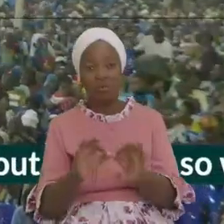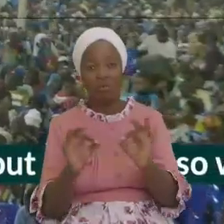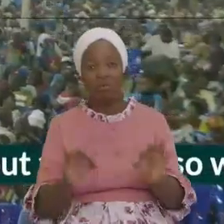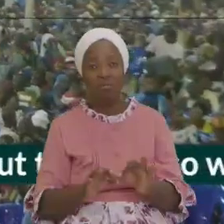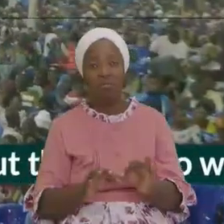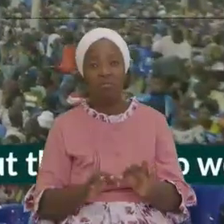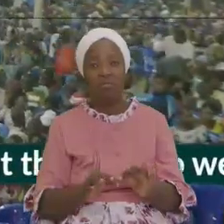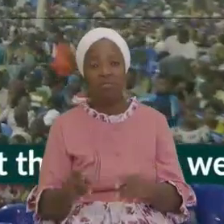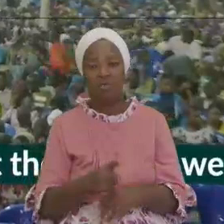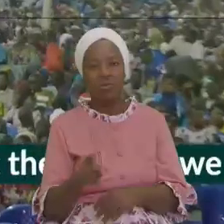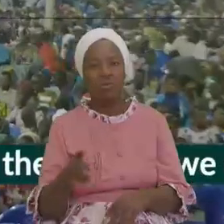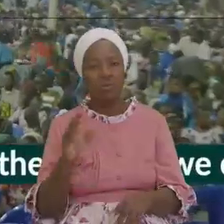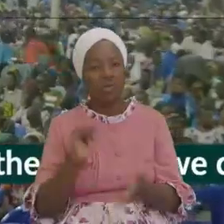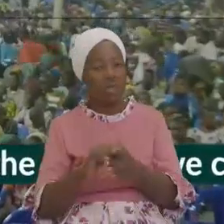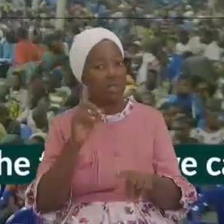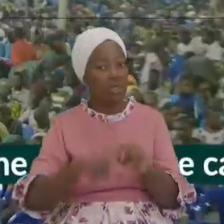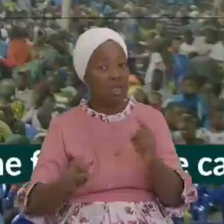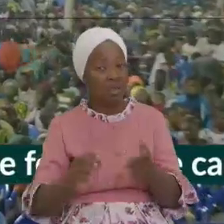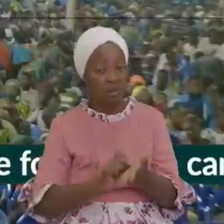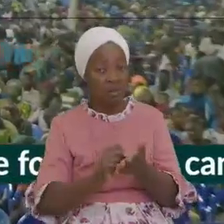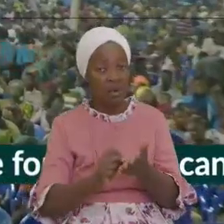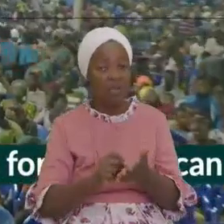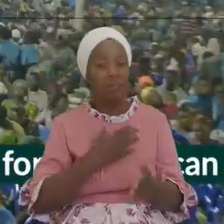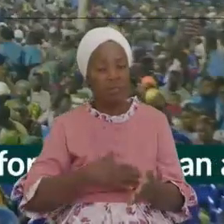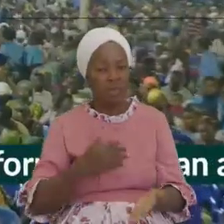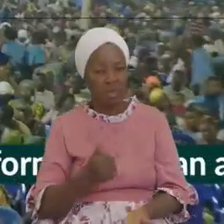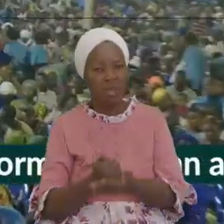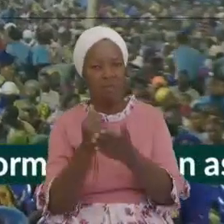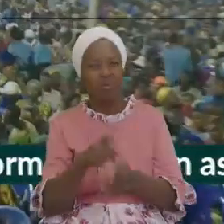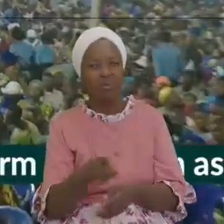Those that cannot feel it, help them to feel it.